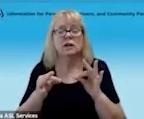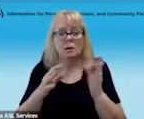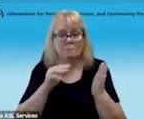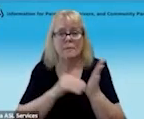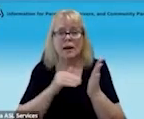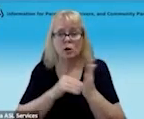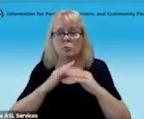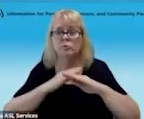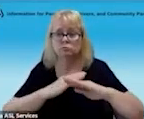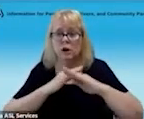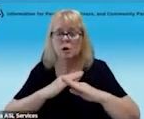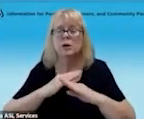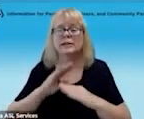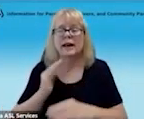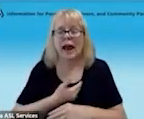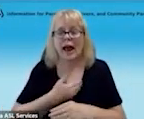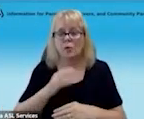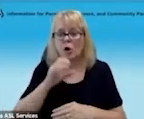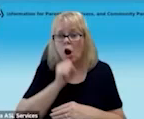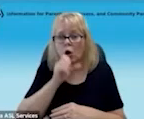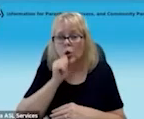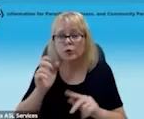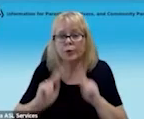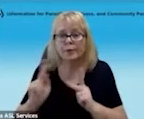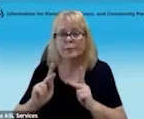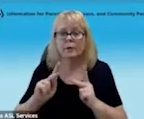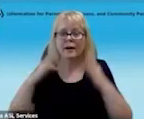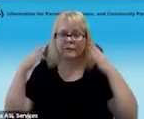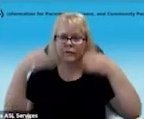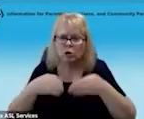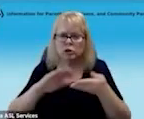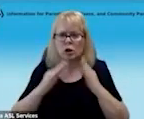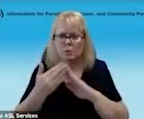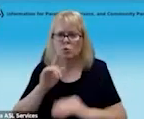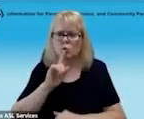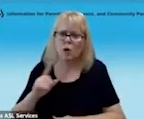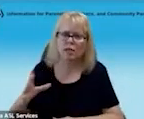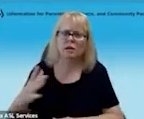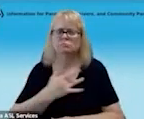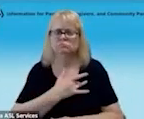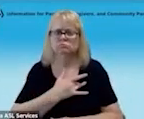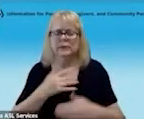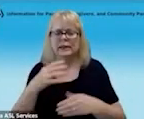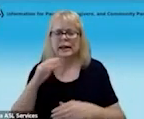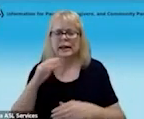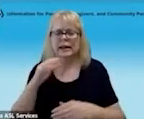people where they are, not necessarily just in a medical facility. Also, the messages of cultural preservation,